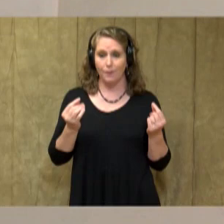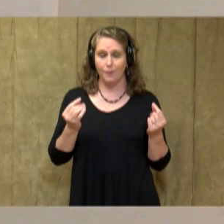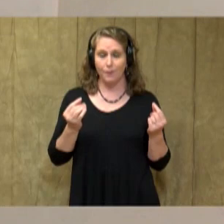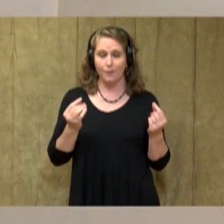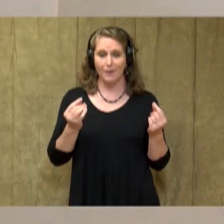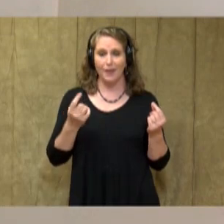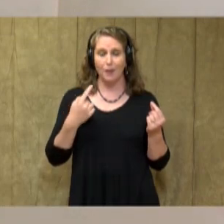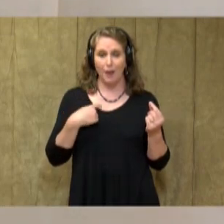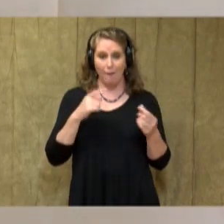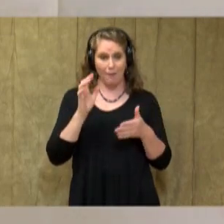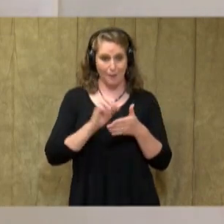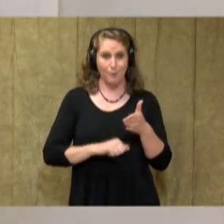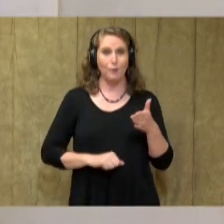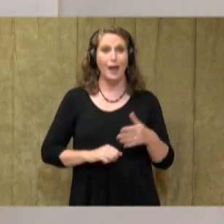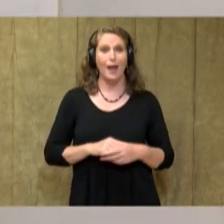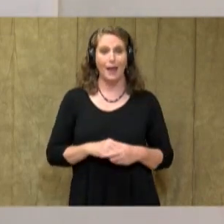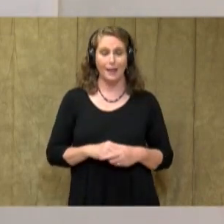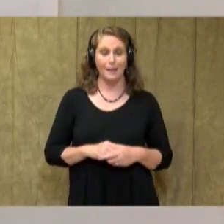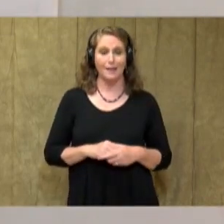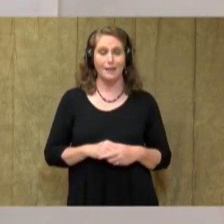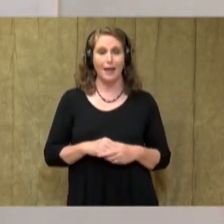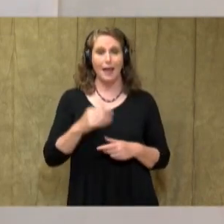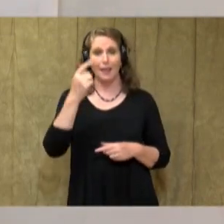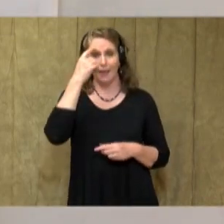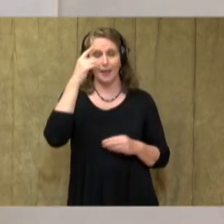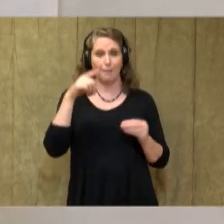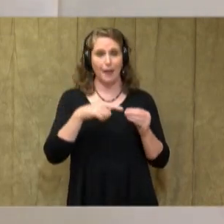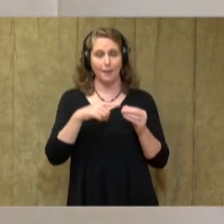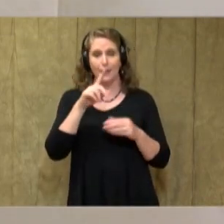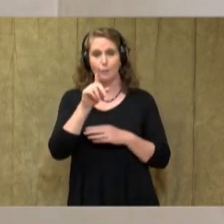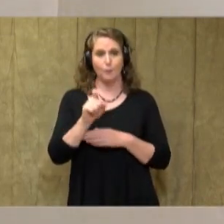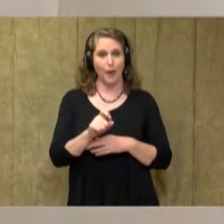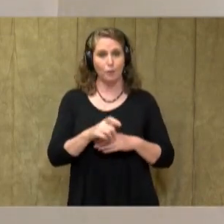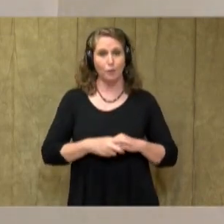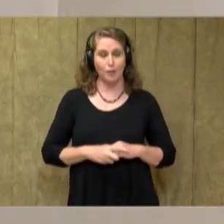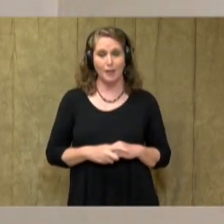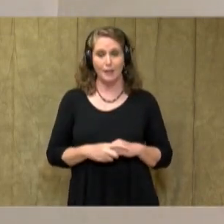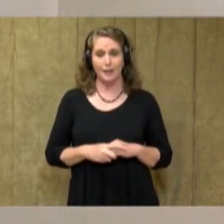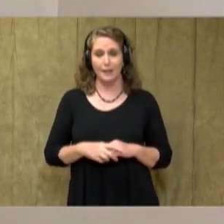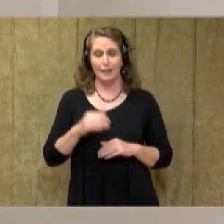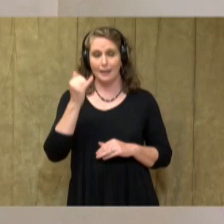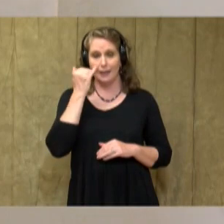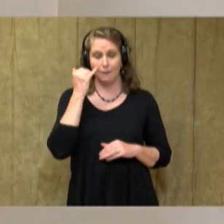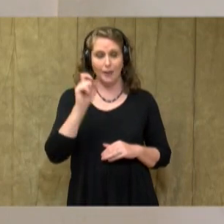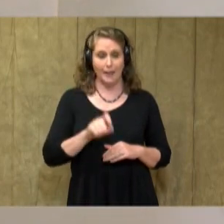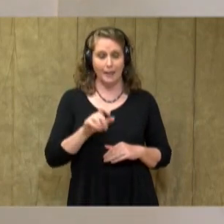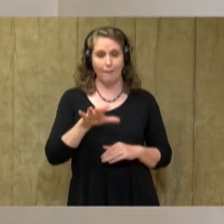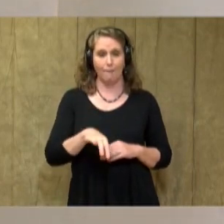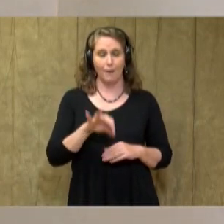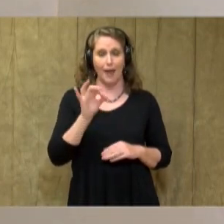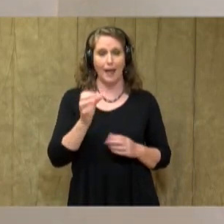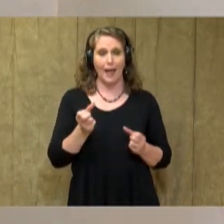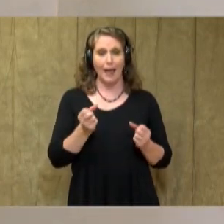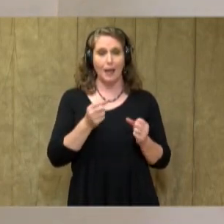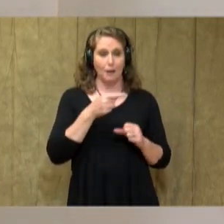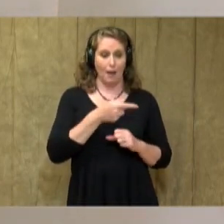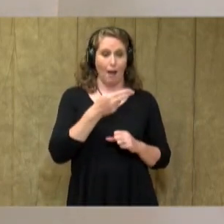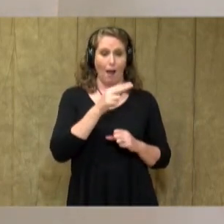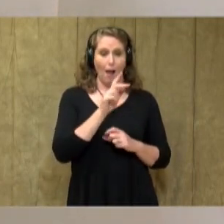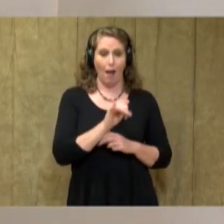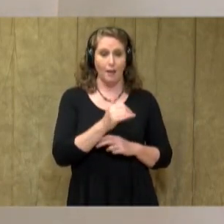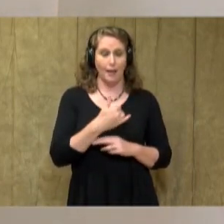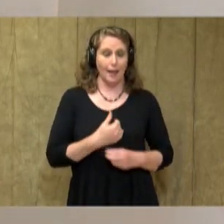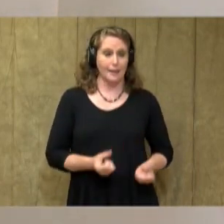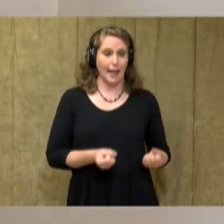We need to subtract. So let's think about this problem. So if we need to find out how many more